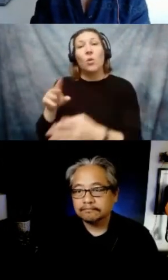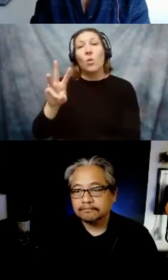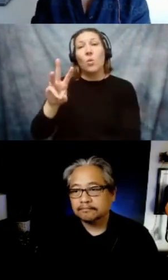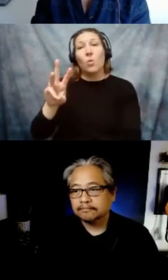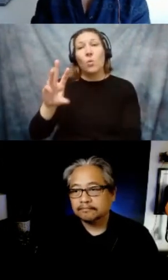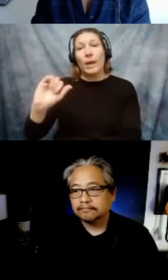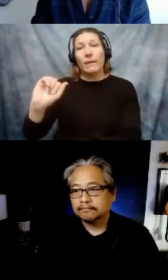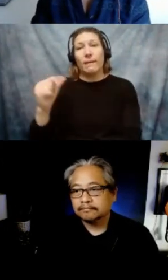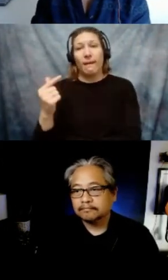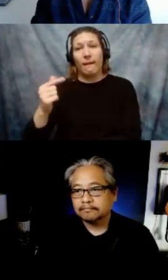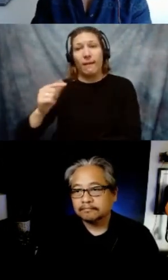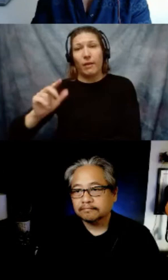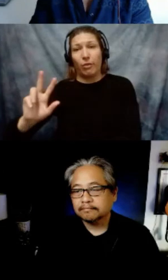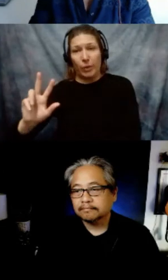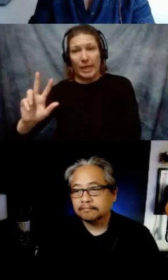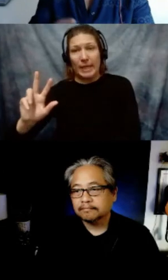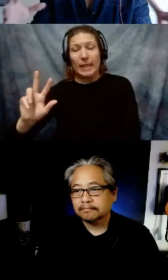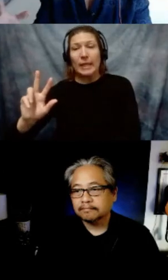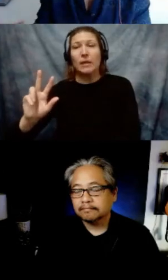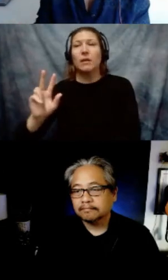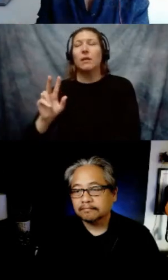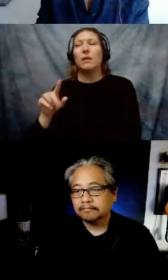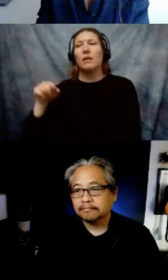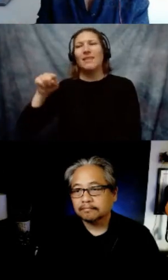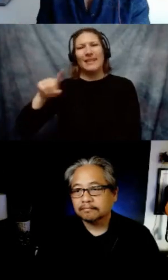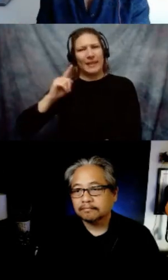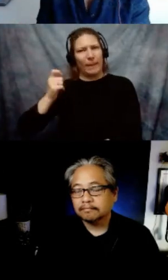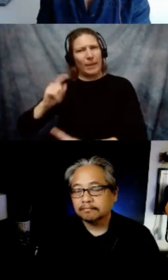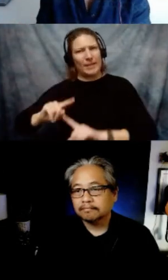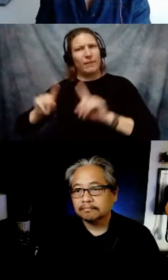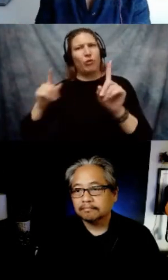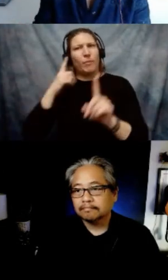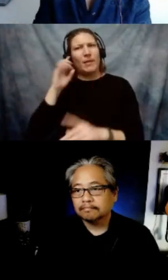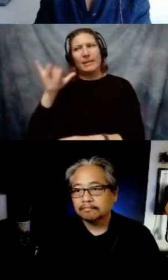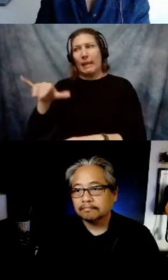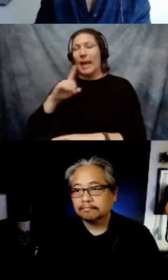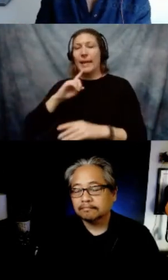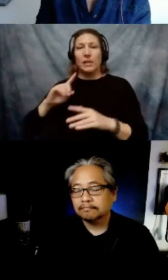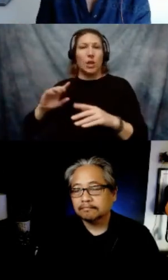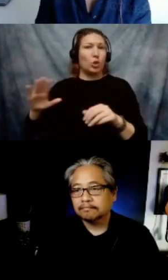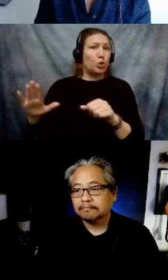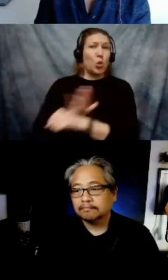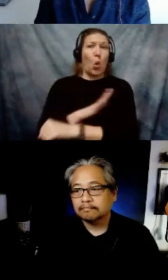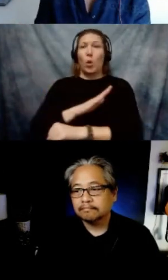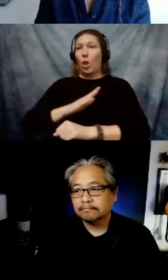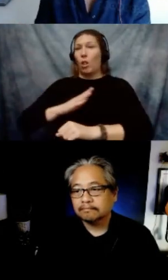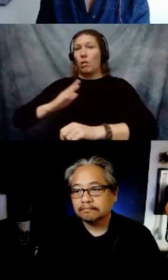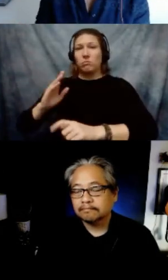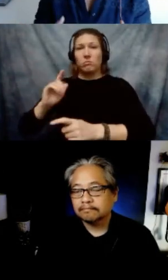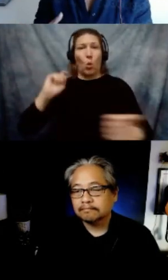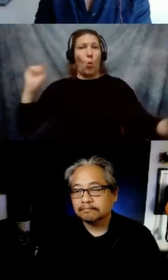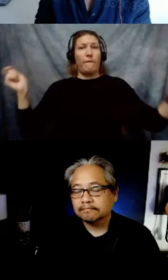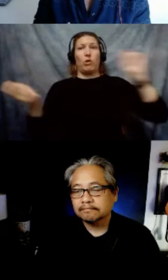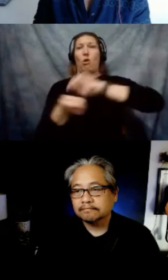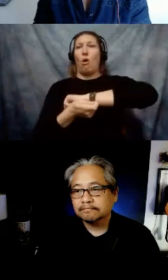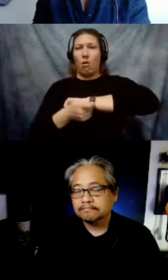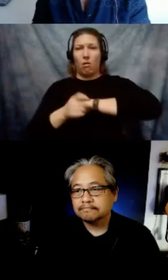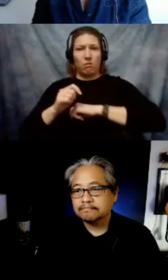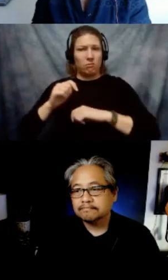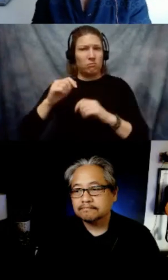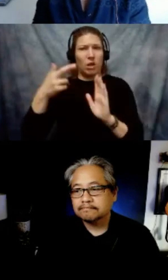overhaul of the regulations. And one key thing, for example, is that at the moment WCAG